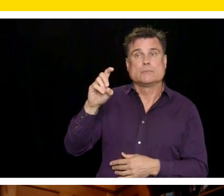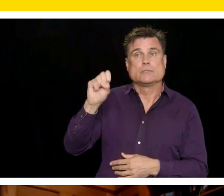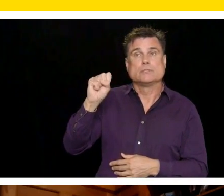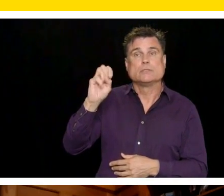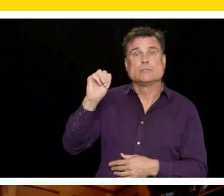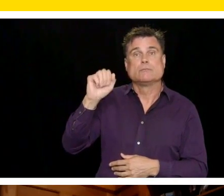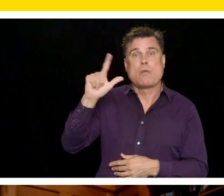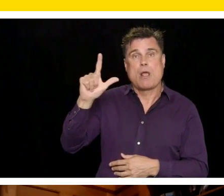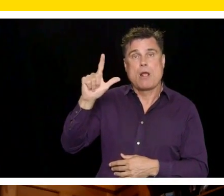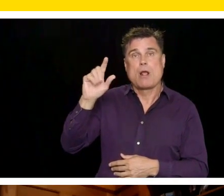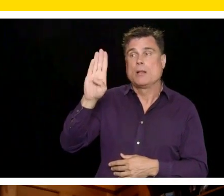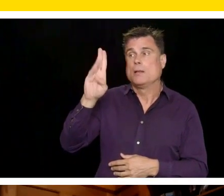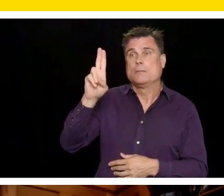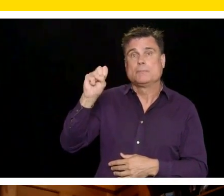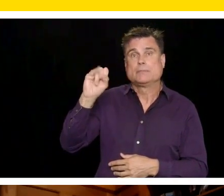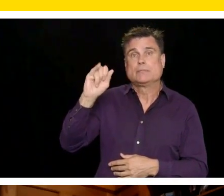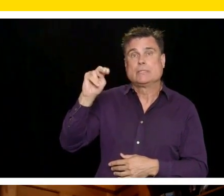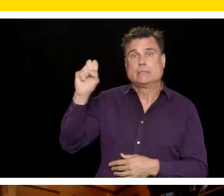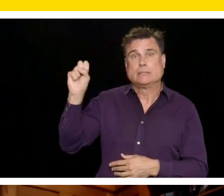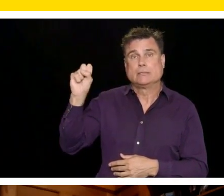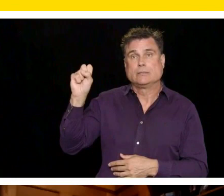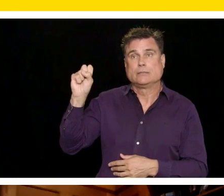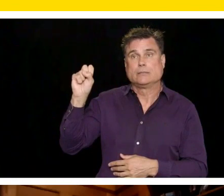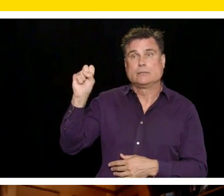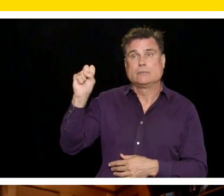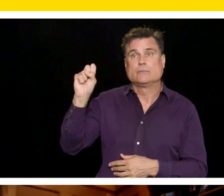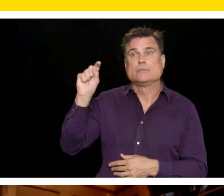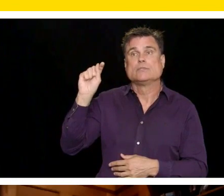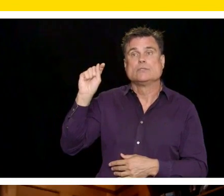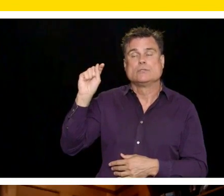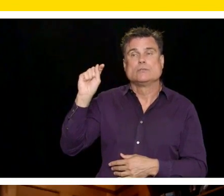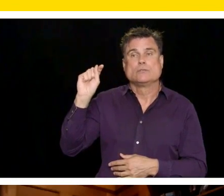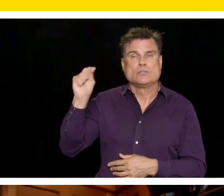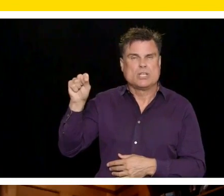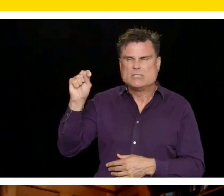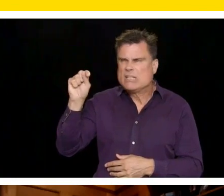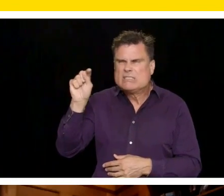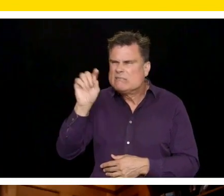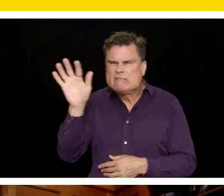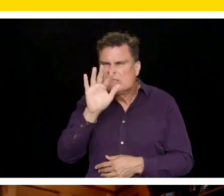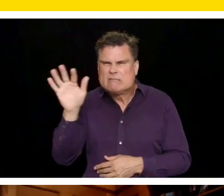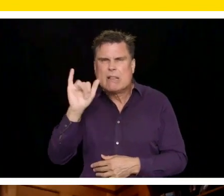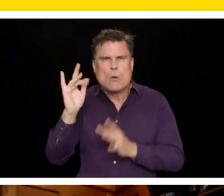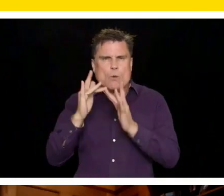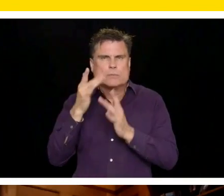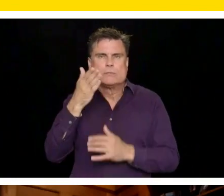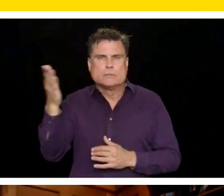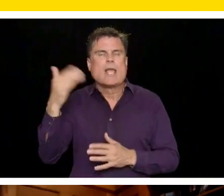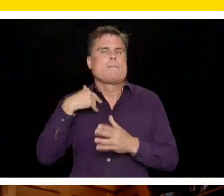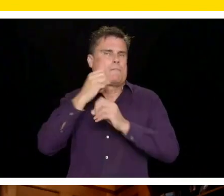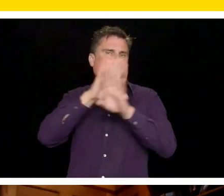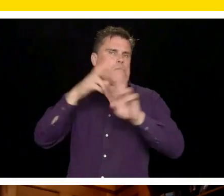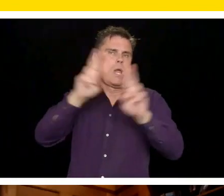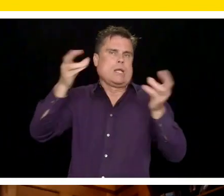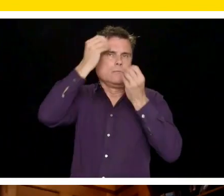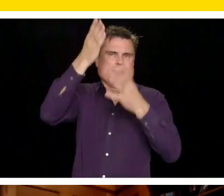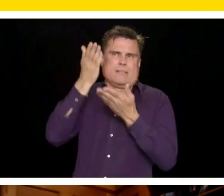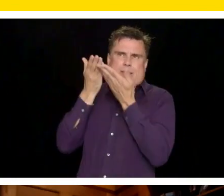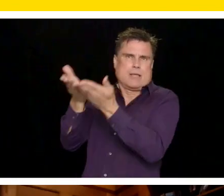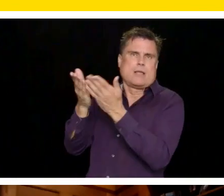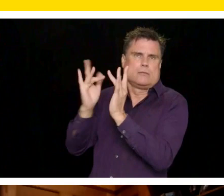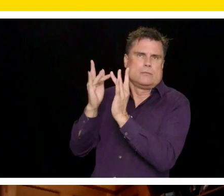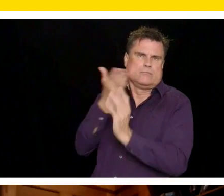forward. Ginny, before we move to the next question, I just want to toot Tom and Small Business